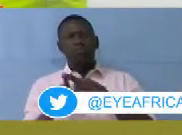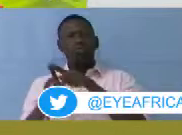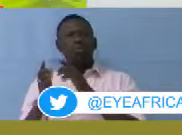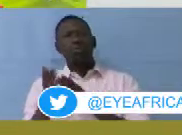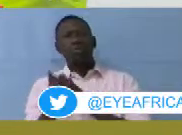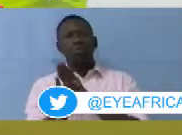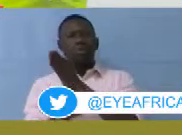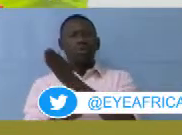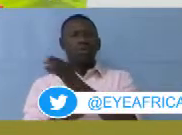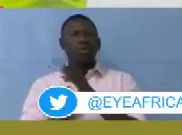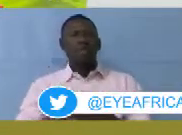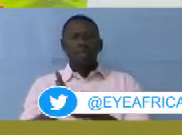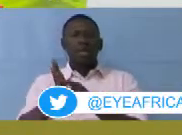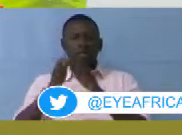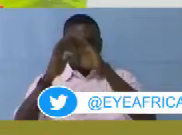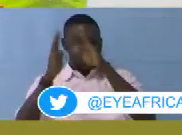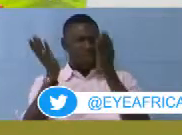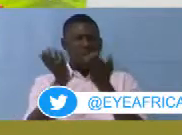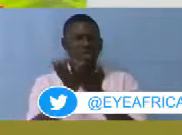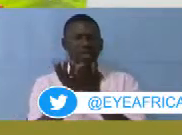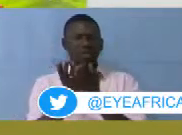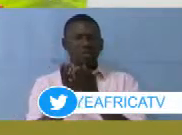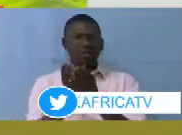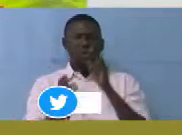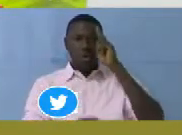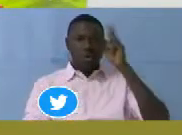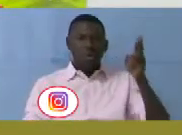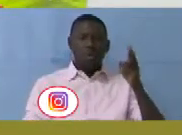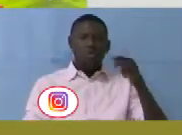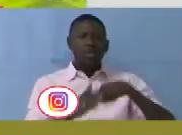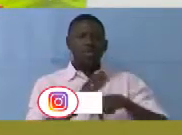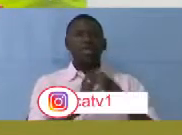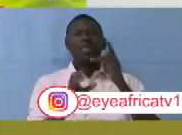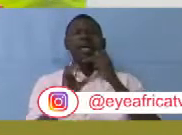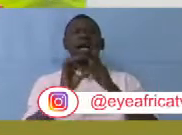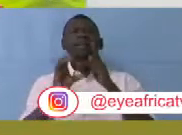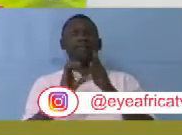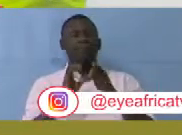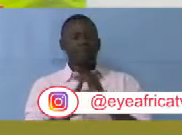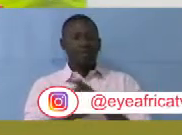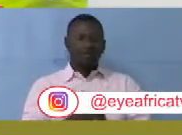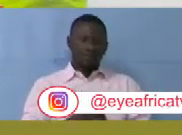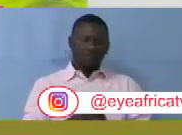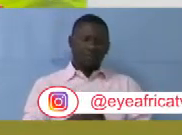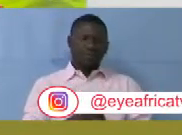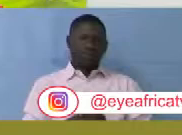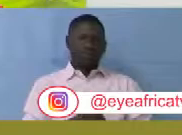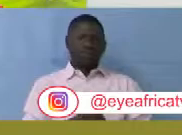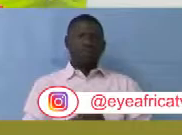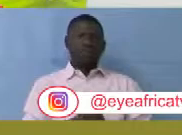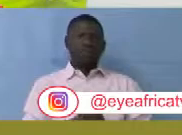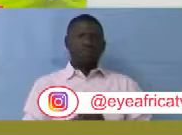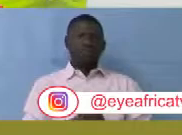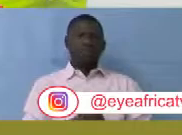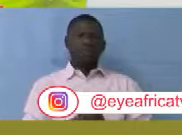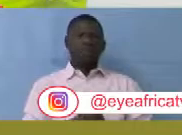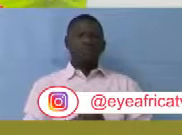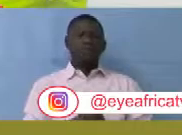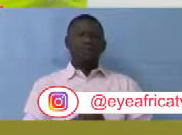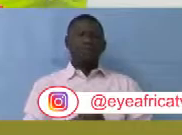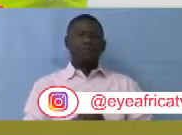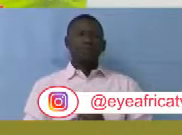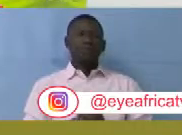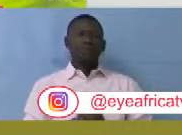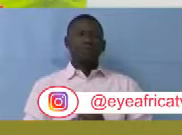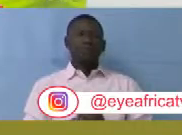our Director General's resident in Canfield. Jotuno le intendenta na Director General be suomen kulo Canfield